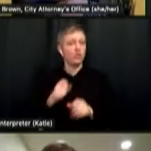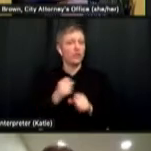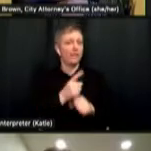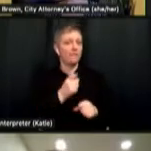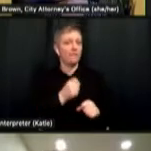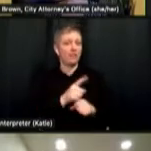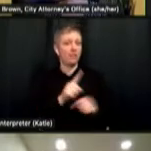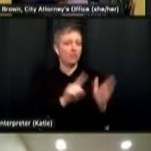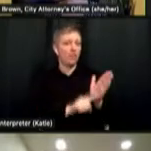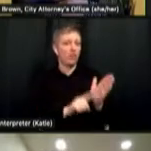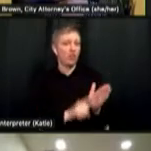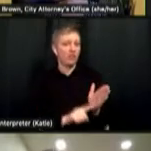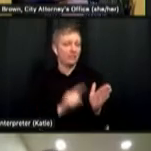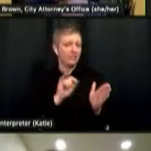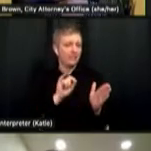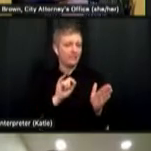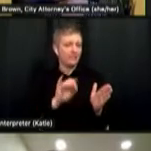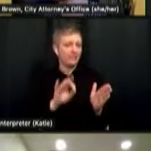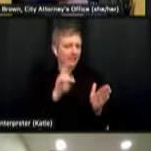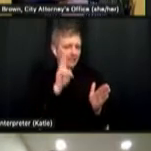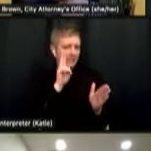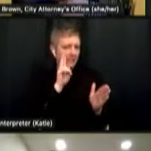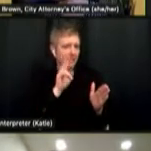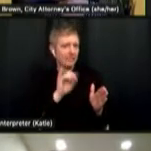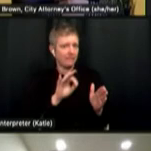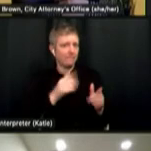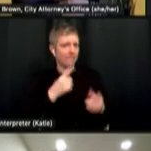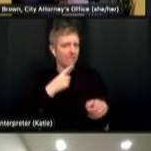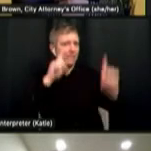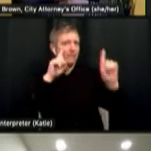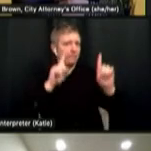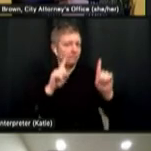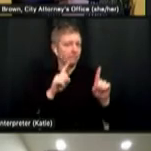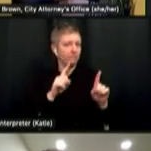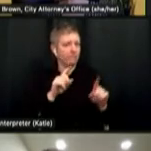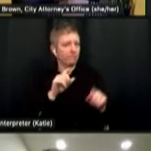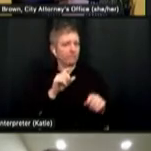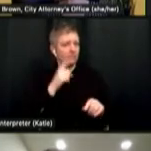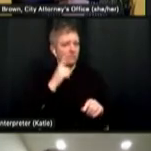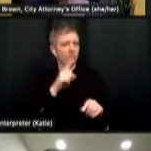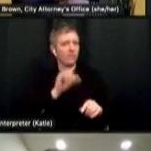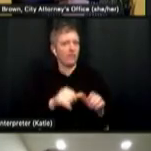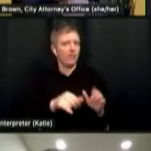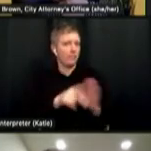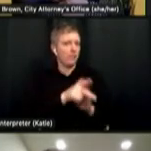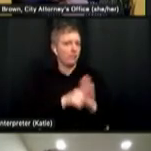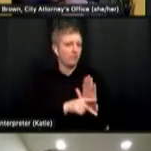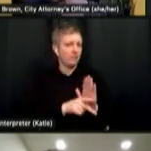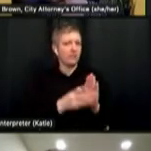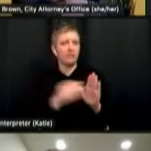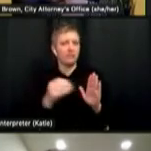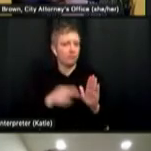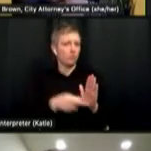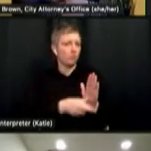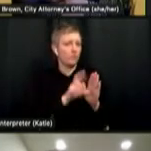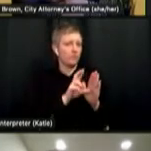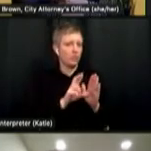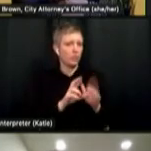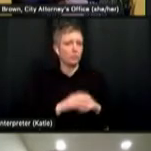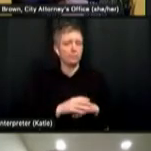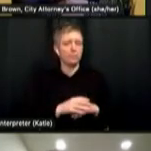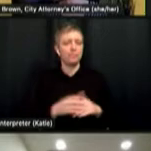effectiveness of the policies and the review. And